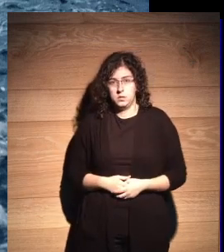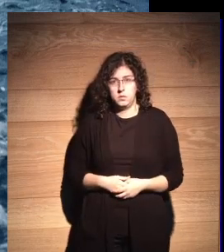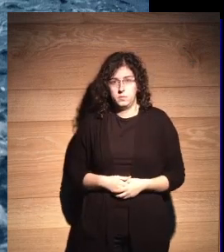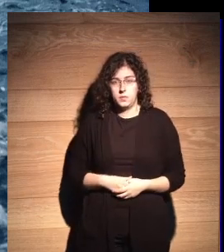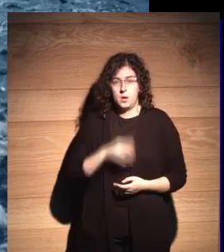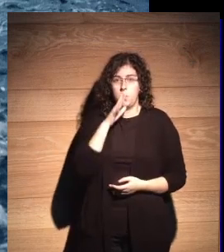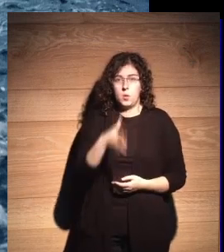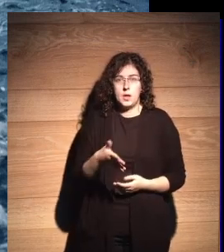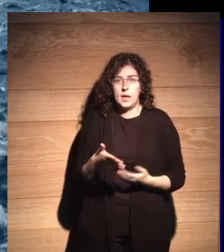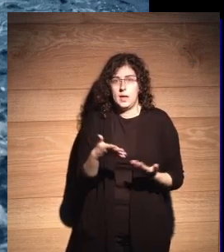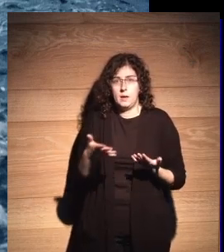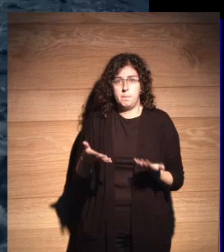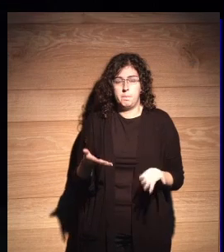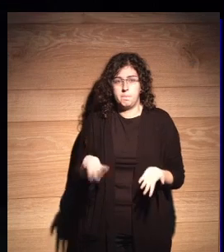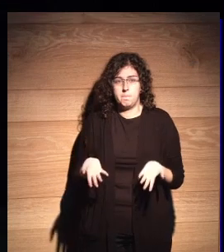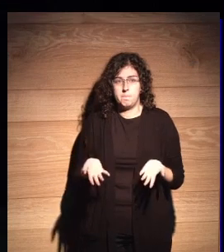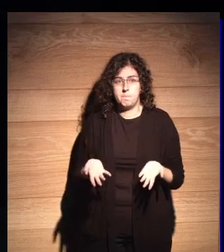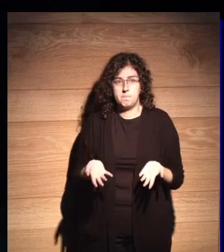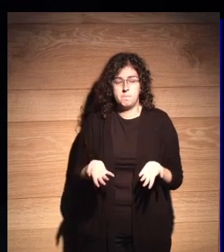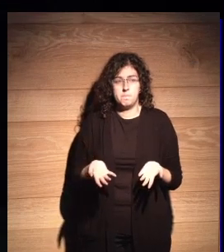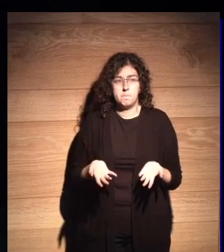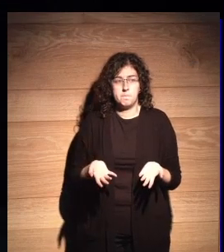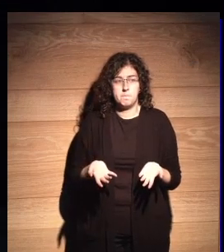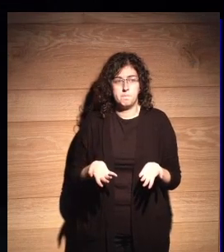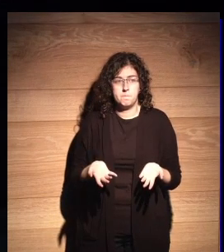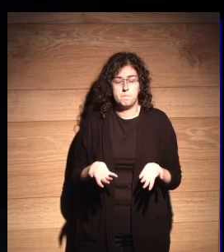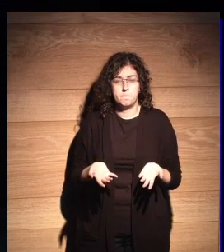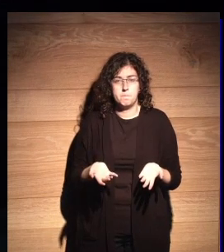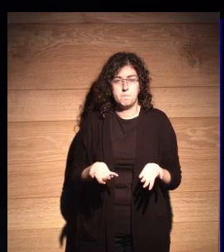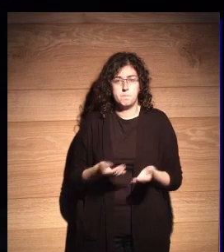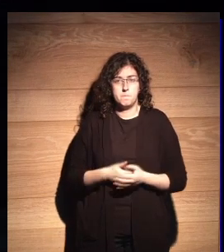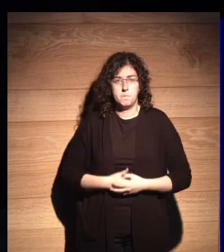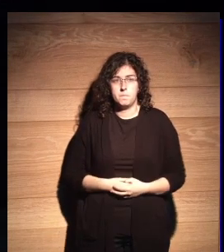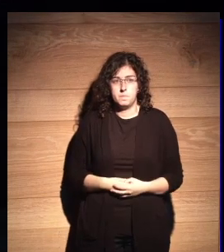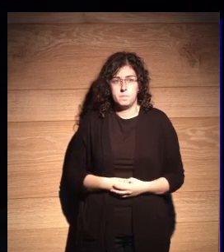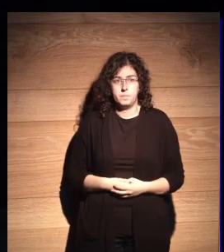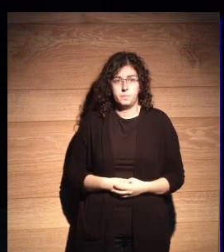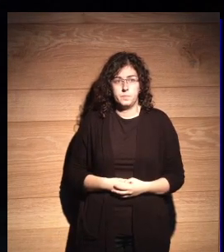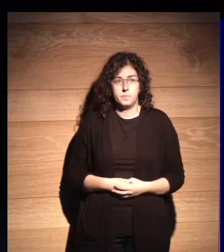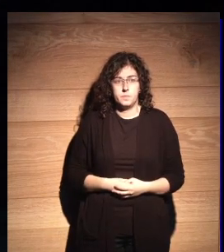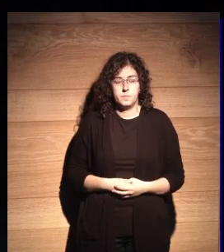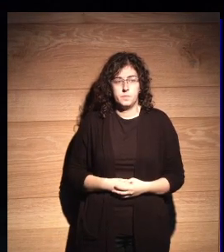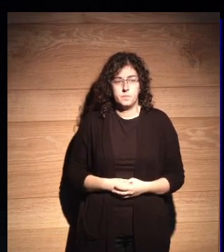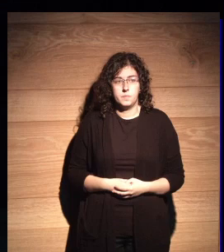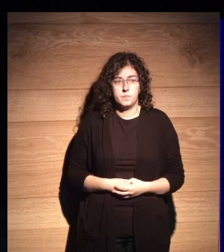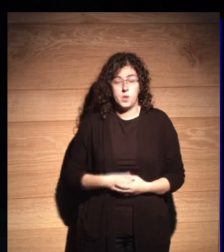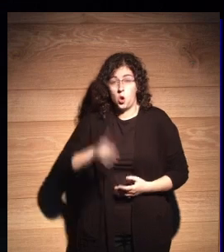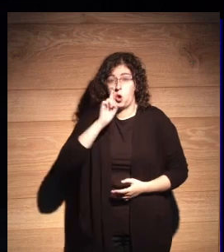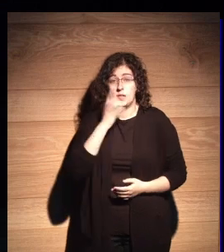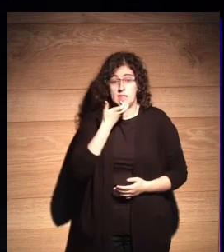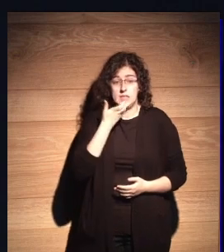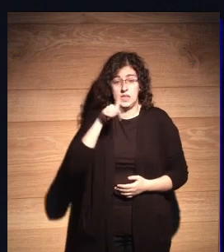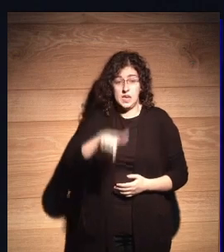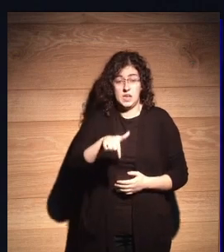because this method of fishing now is I don't know if they can make a living now the way